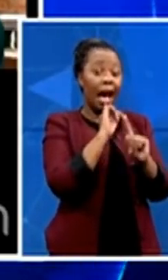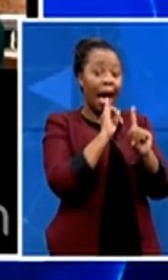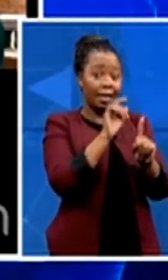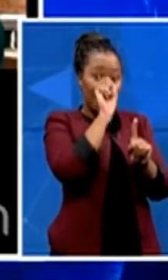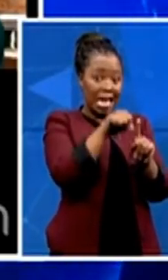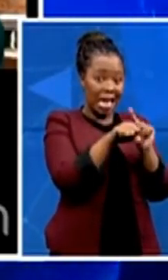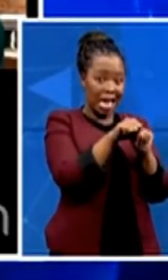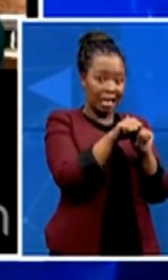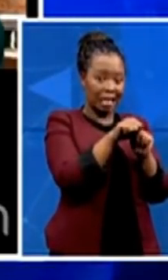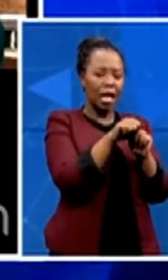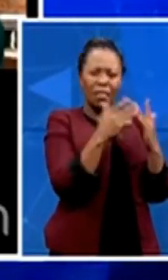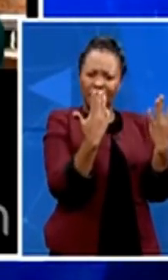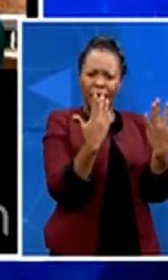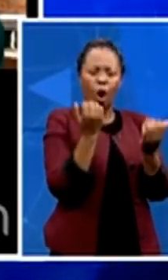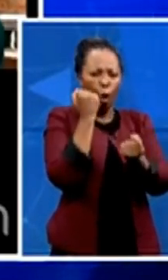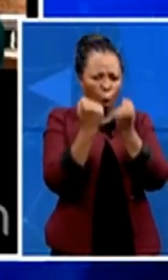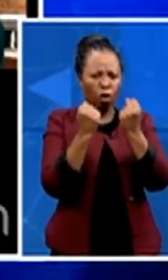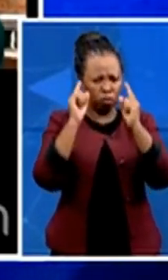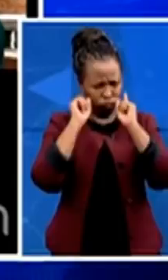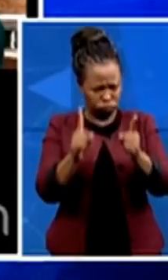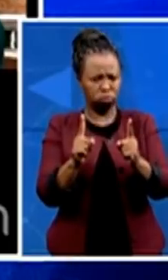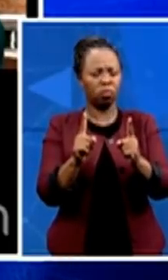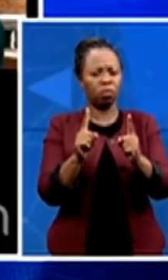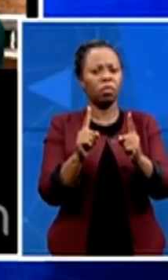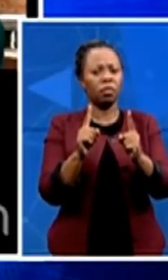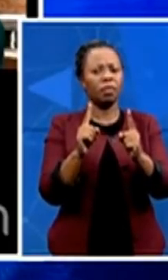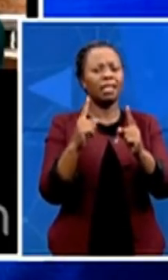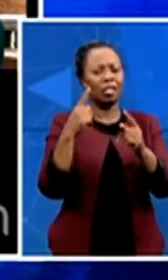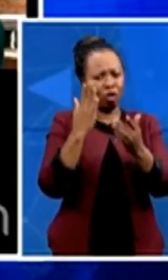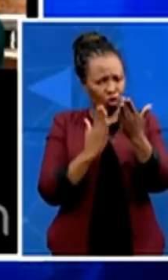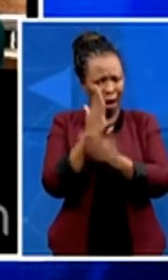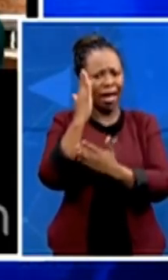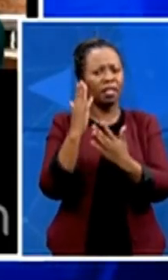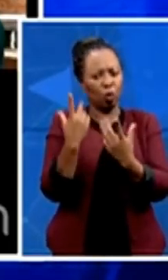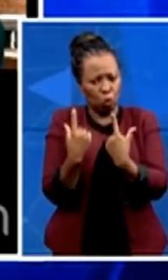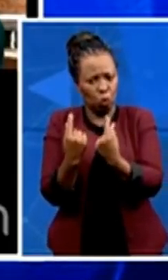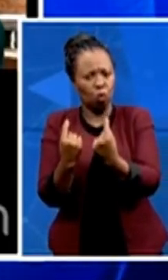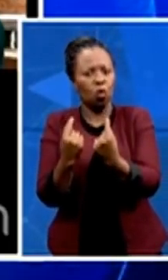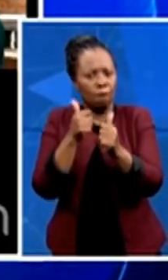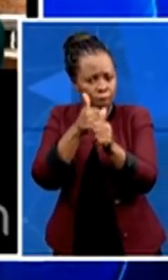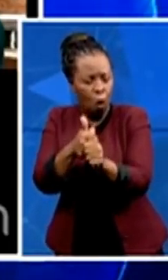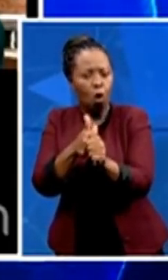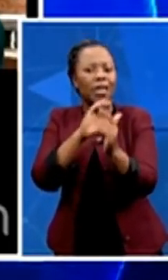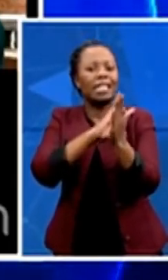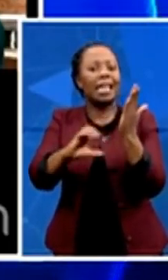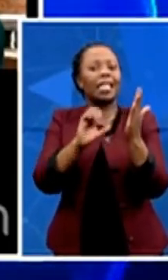impelled, obligated to do a Section 36 analysis. If it does not do so, it is exceeding its